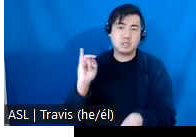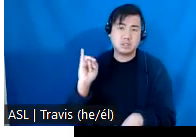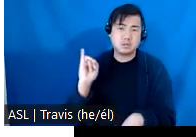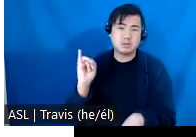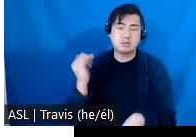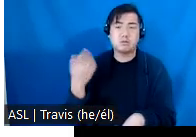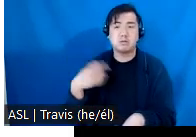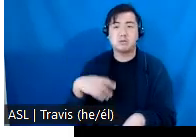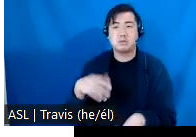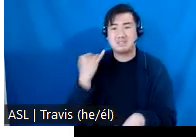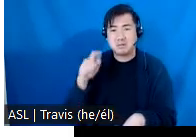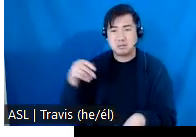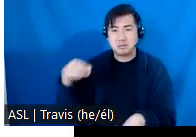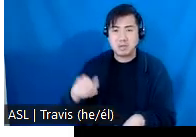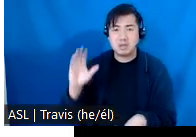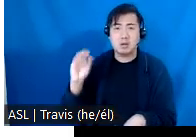When we talk about,